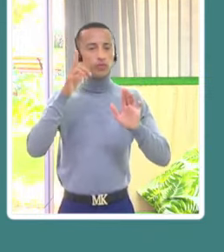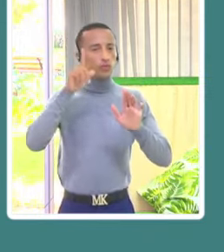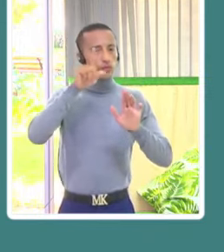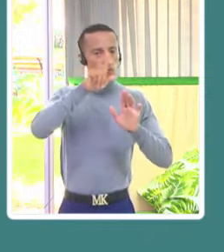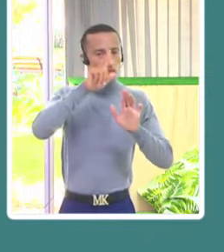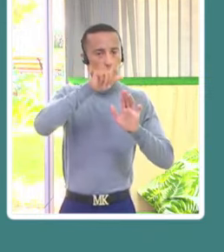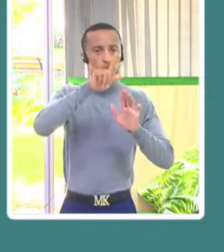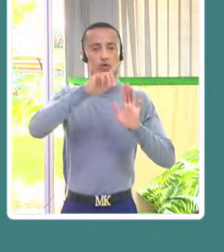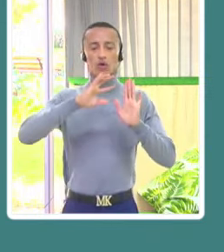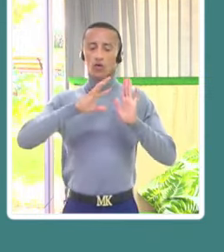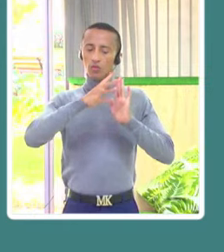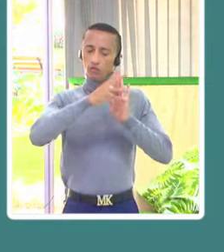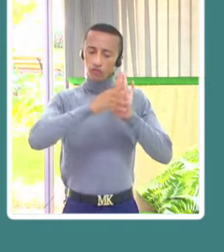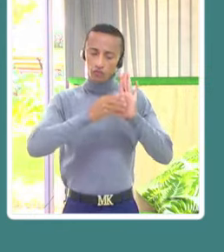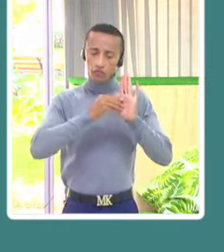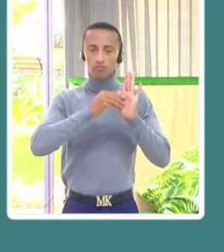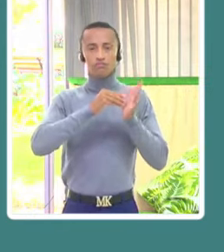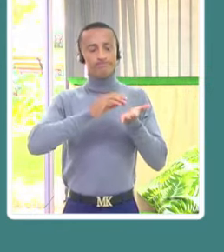Now,